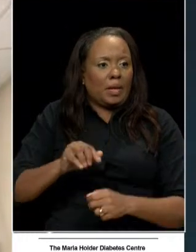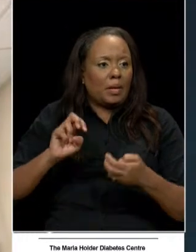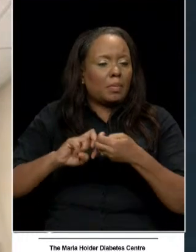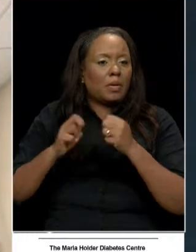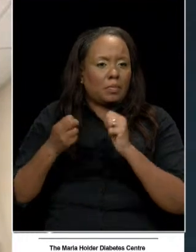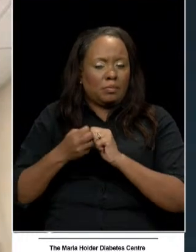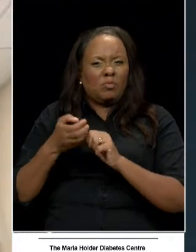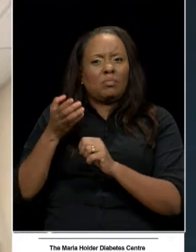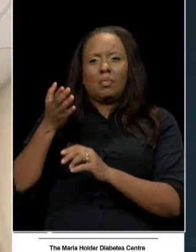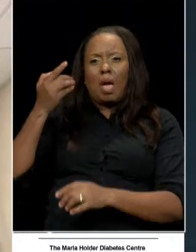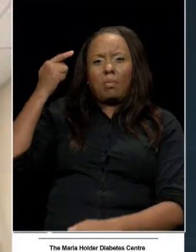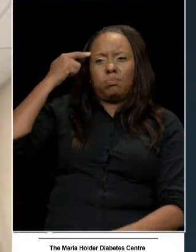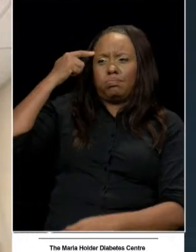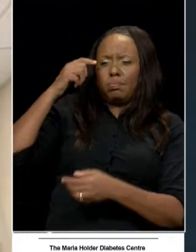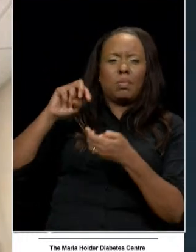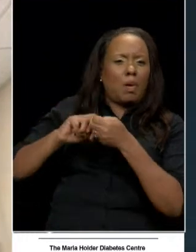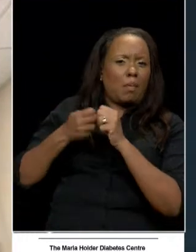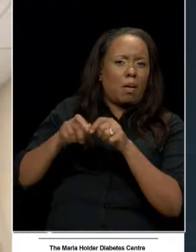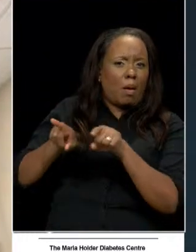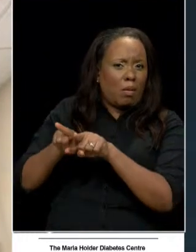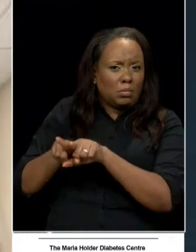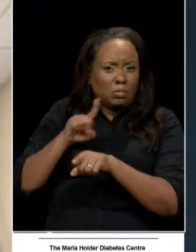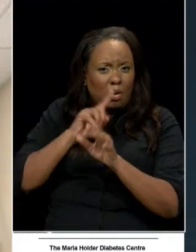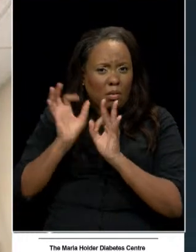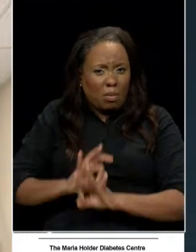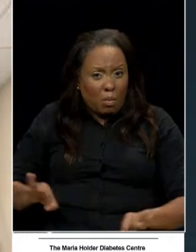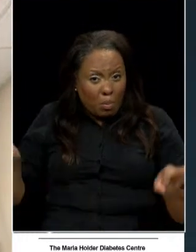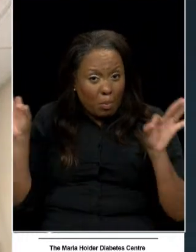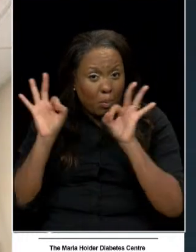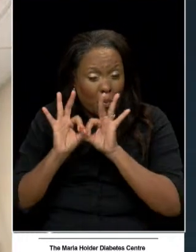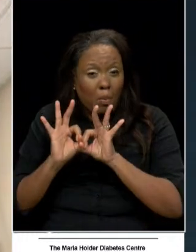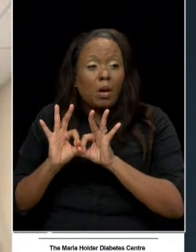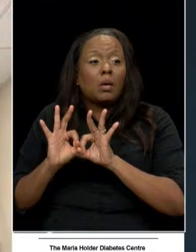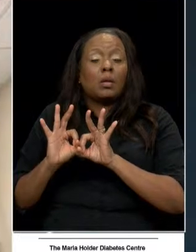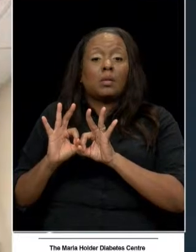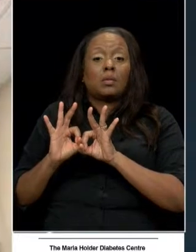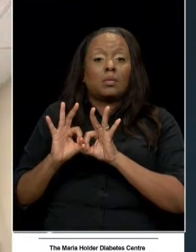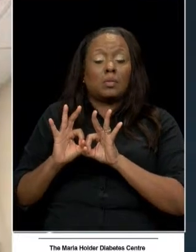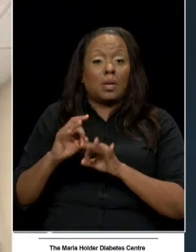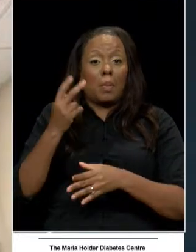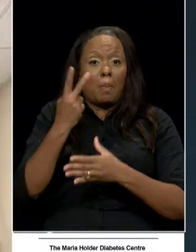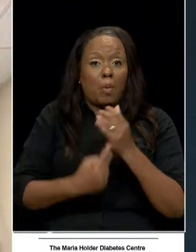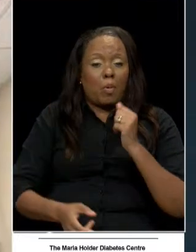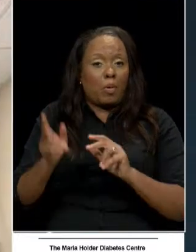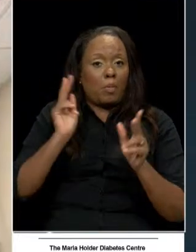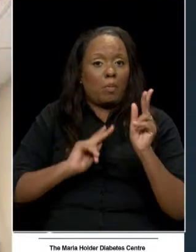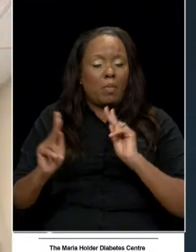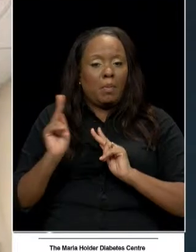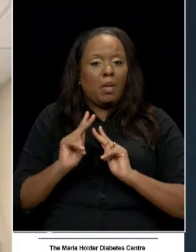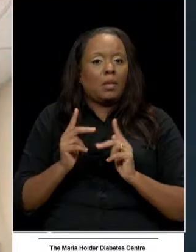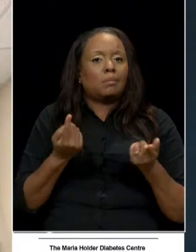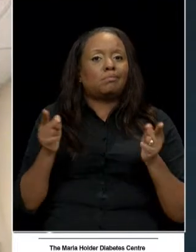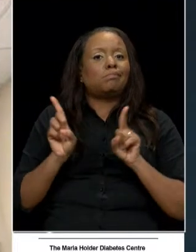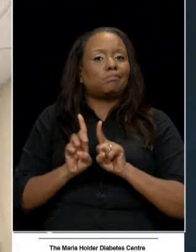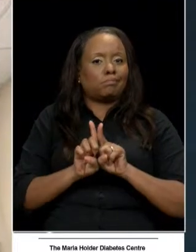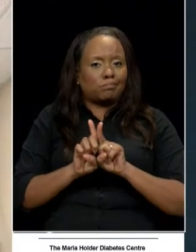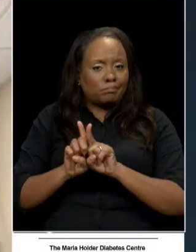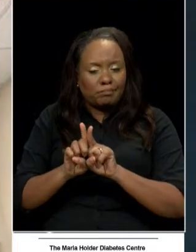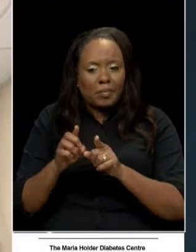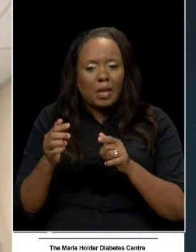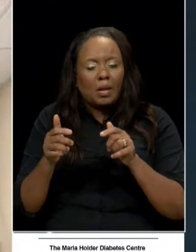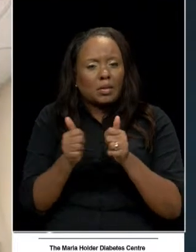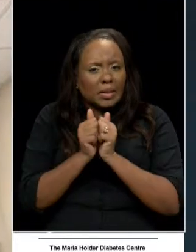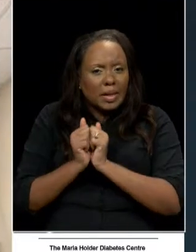problems that arise as a result. So that's why it's so important to have the partners there as well. And